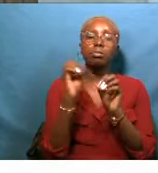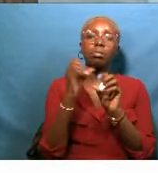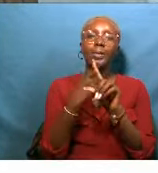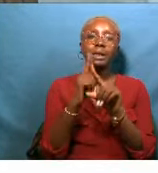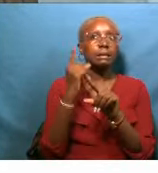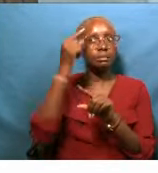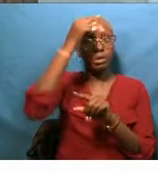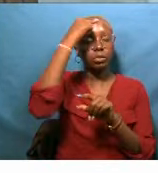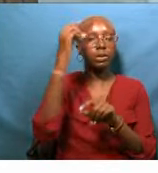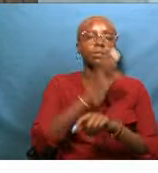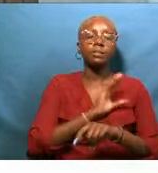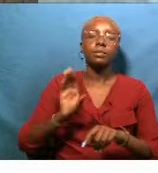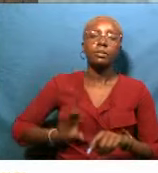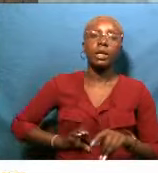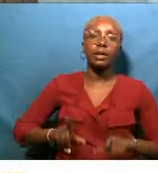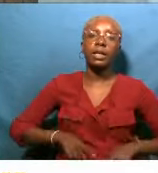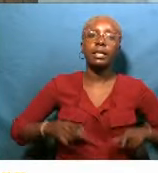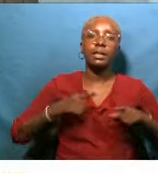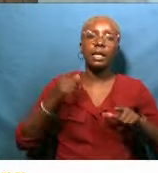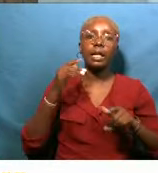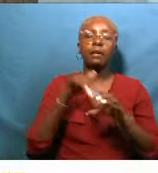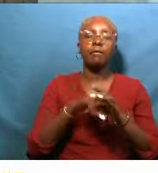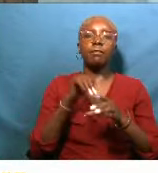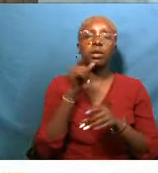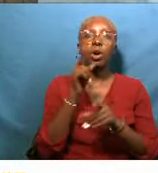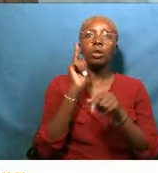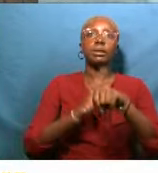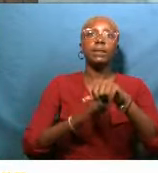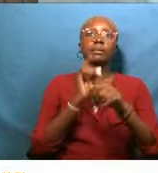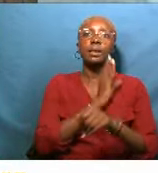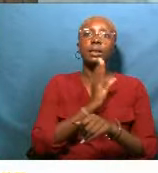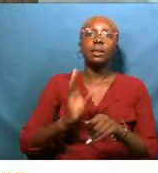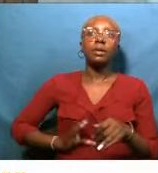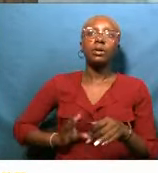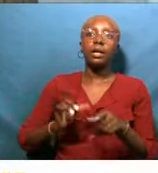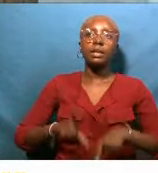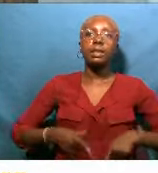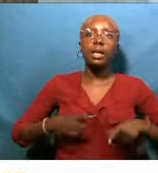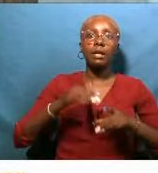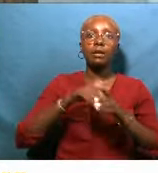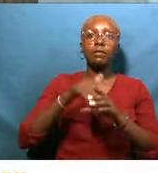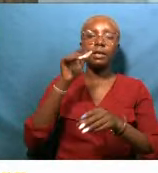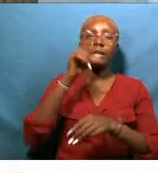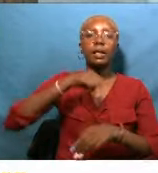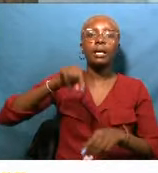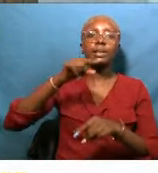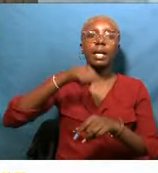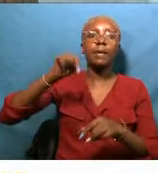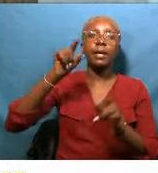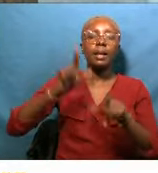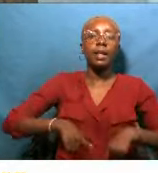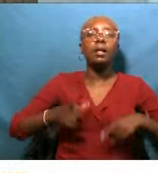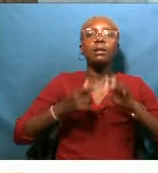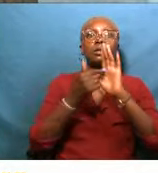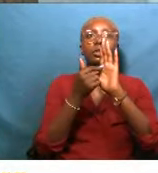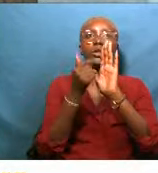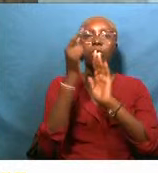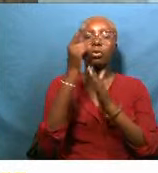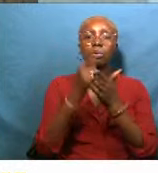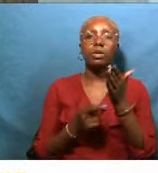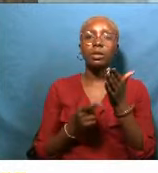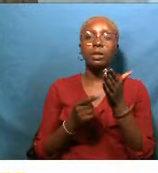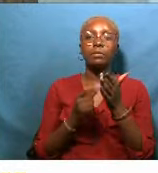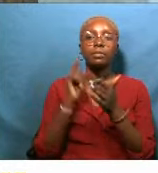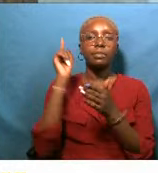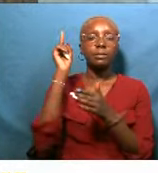you. Amen? When he lives in us, our lives will reflect the radiance of his glory